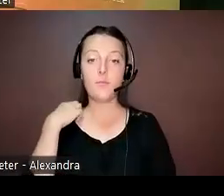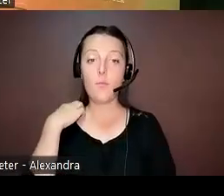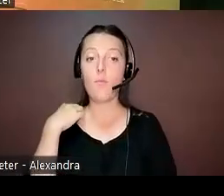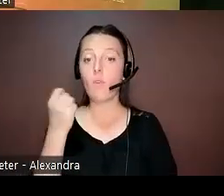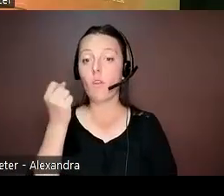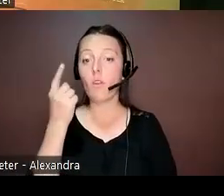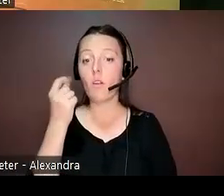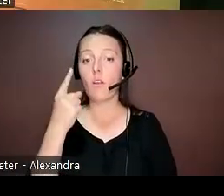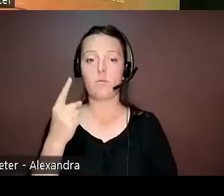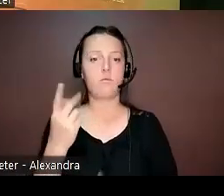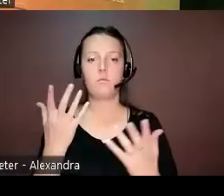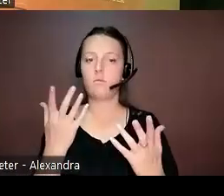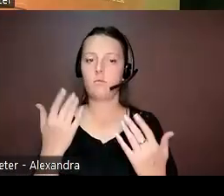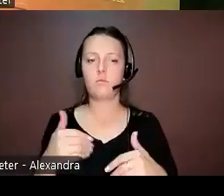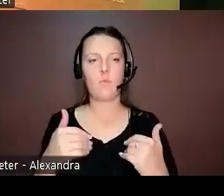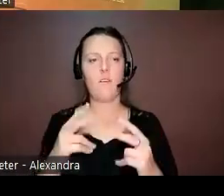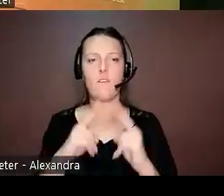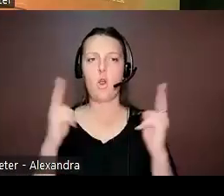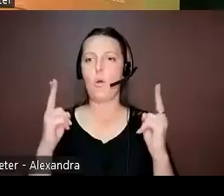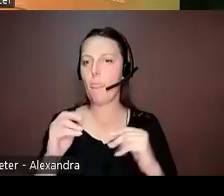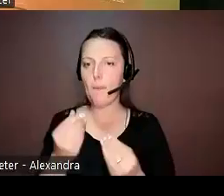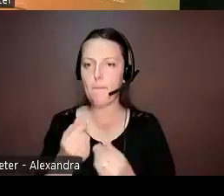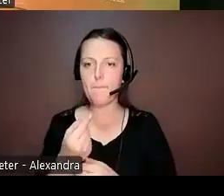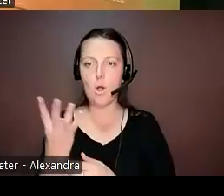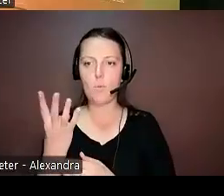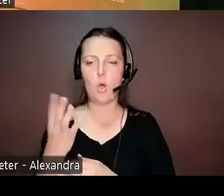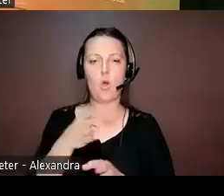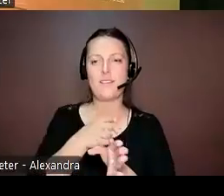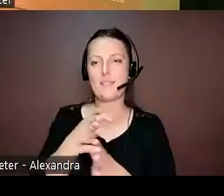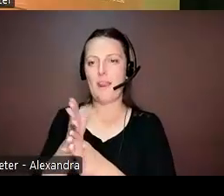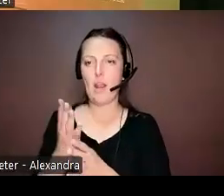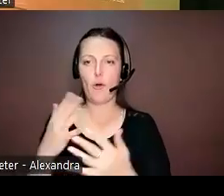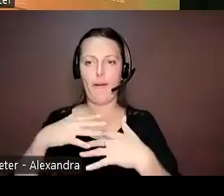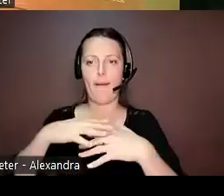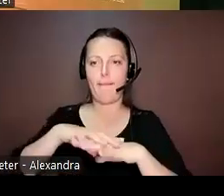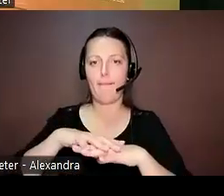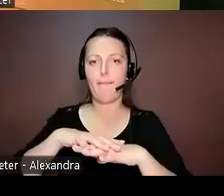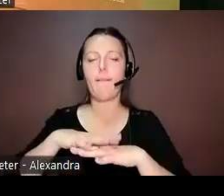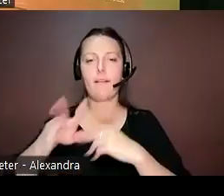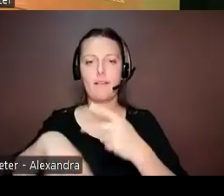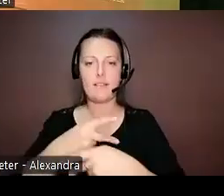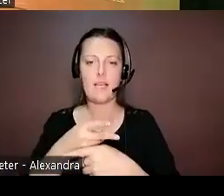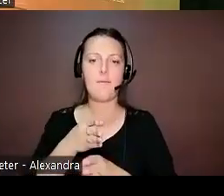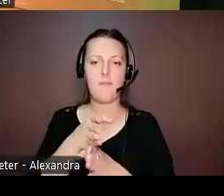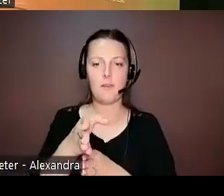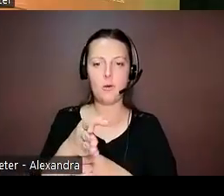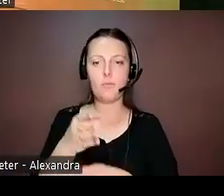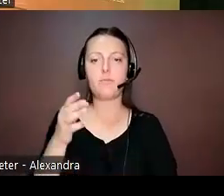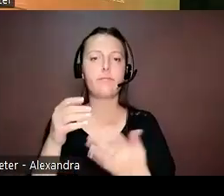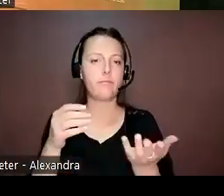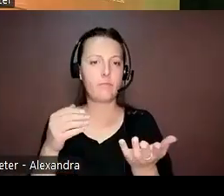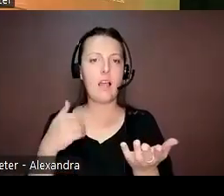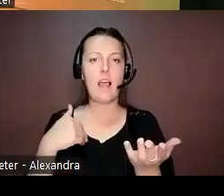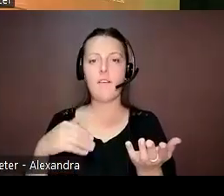neuropsychiatrists. There are also behavioral neurologists. There are also neuropsychologists that we also have a couple of them in